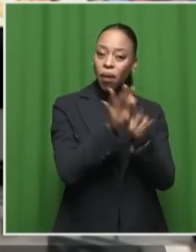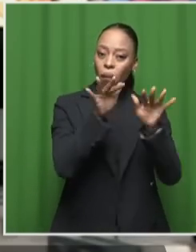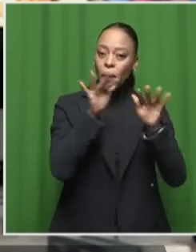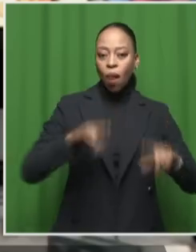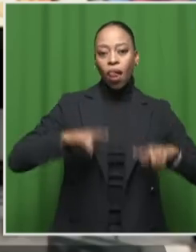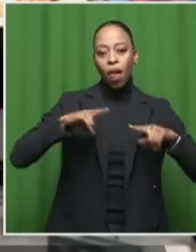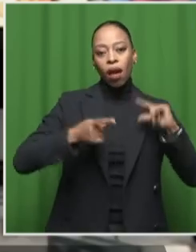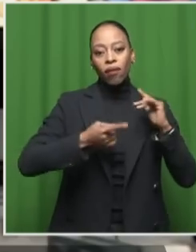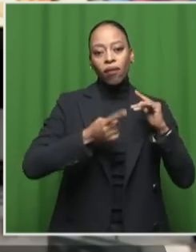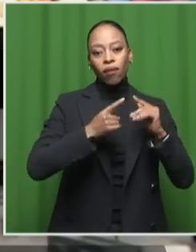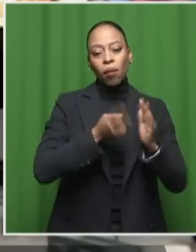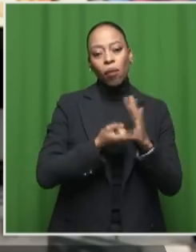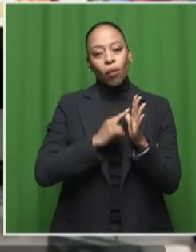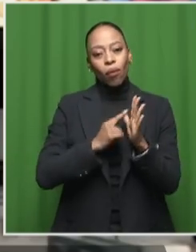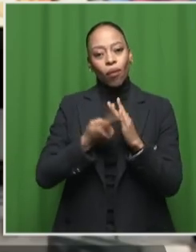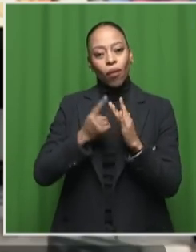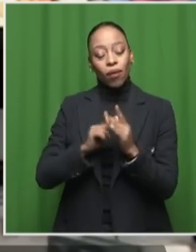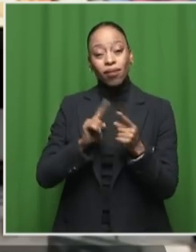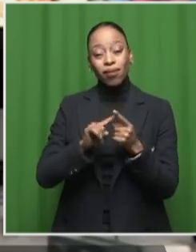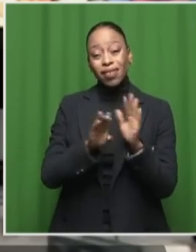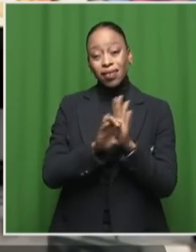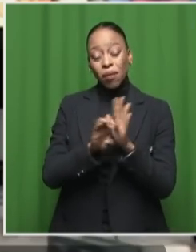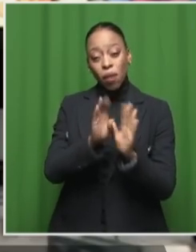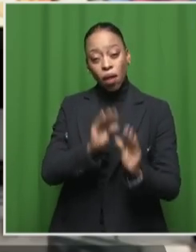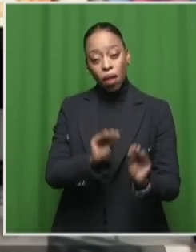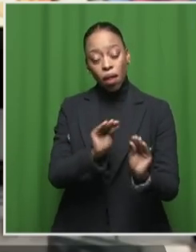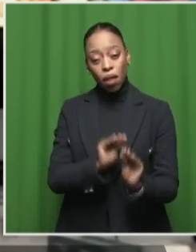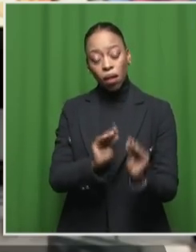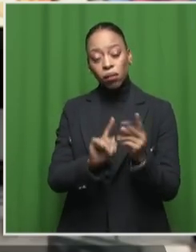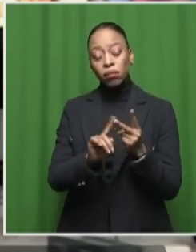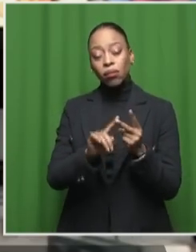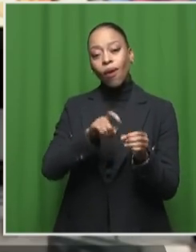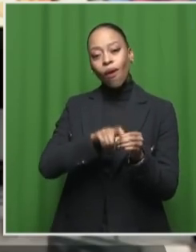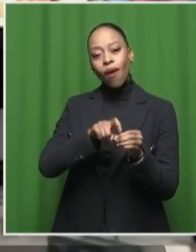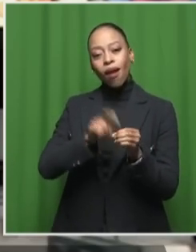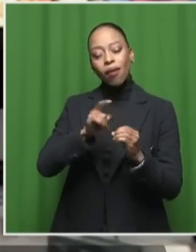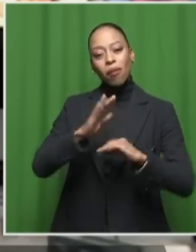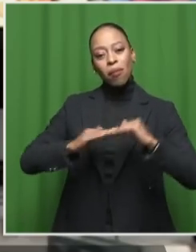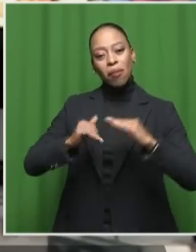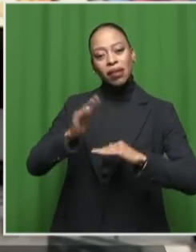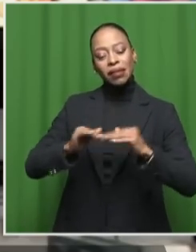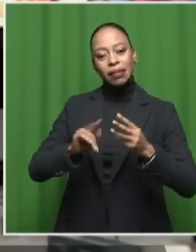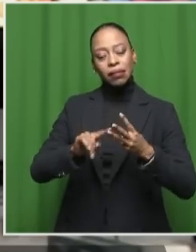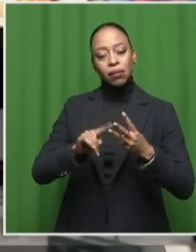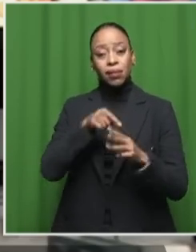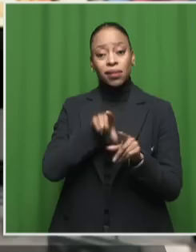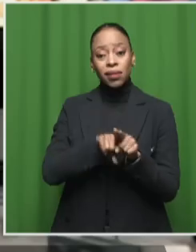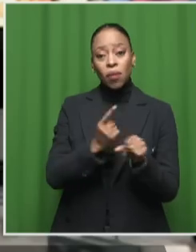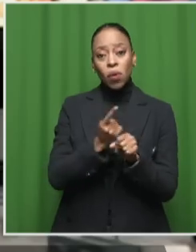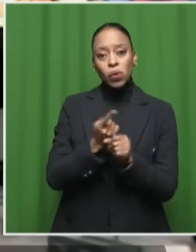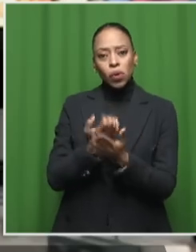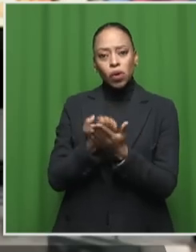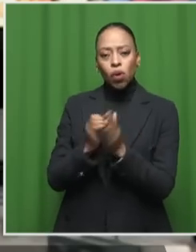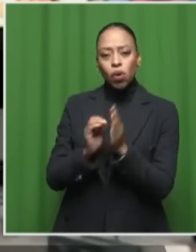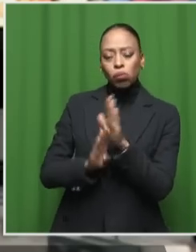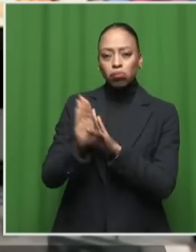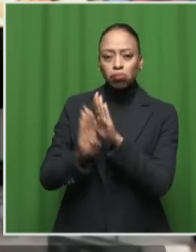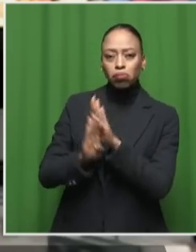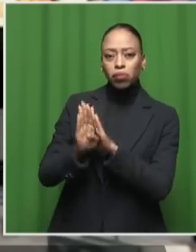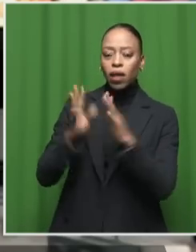And I think of health, education, the quality of the infrastructure, the ability of the economy to grow and